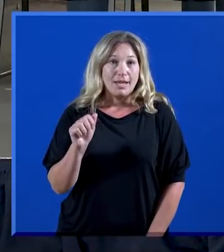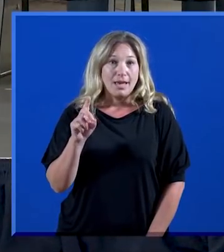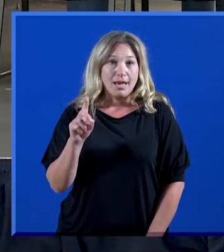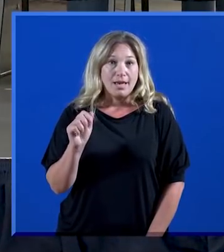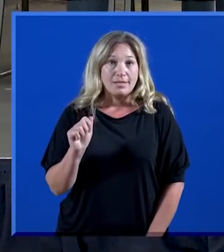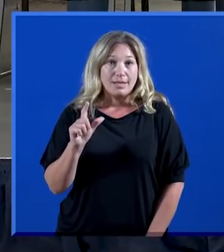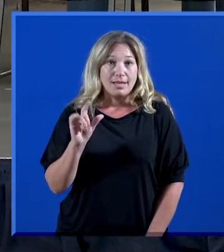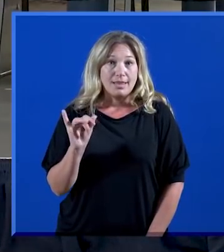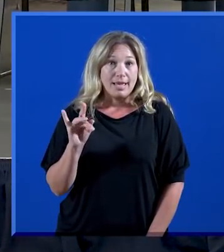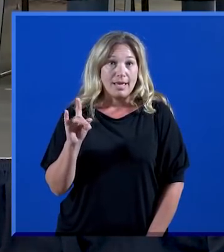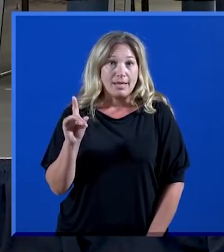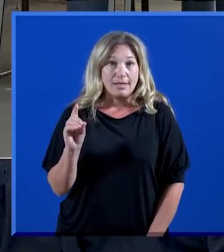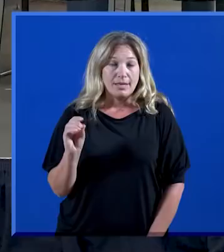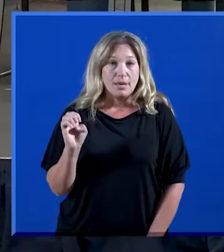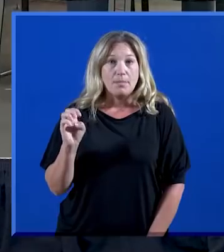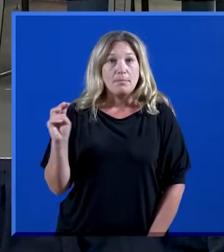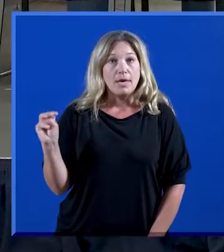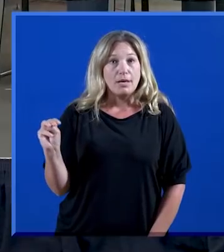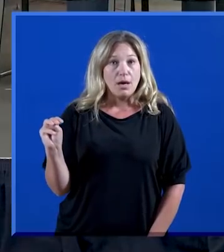Adelaide Magambi.